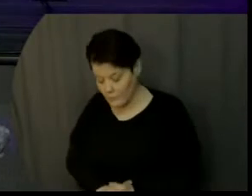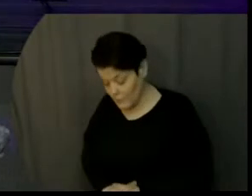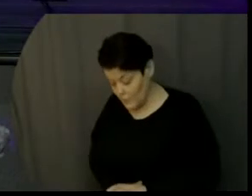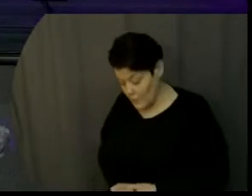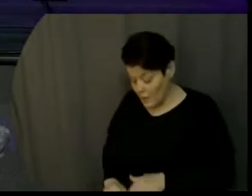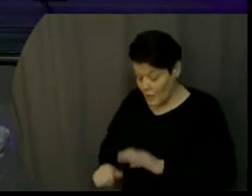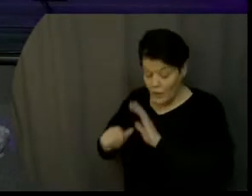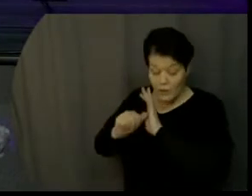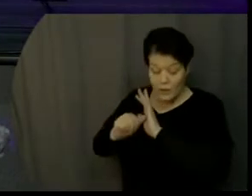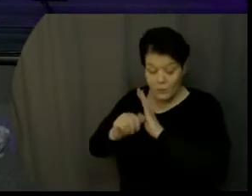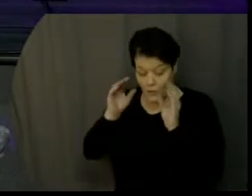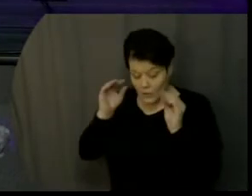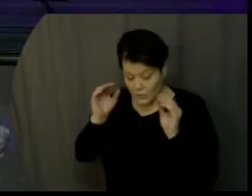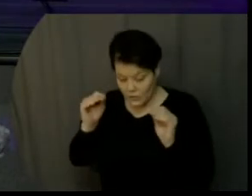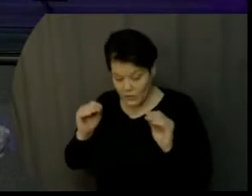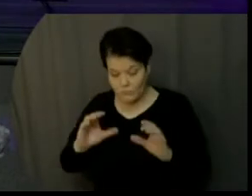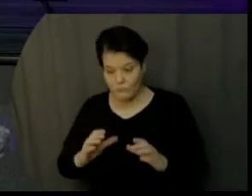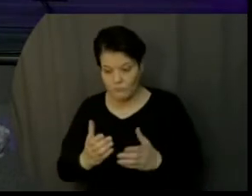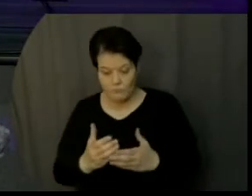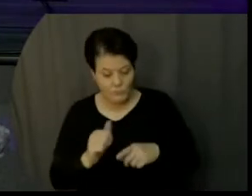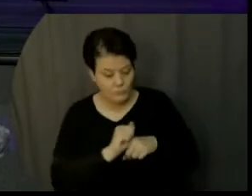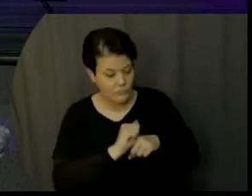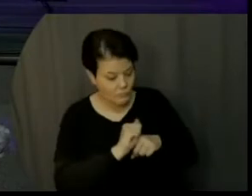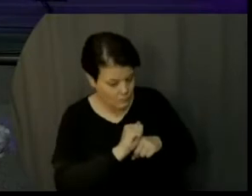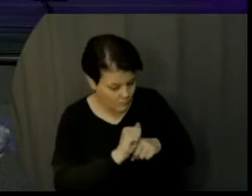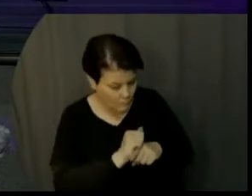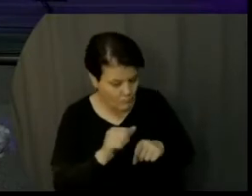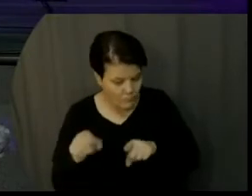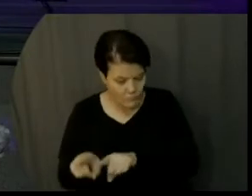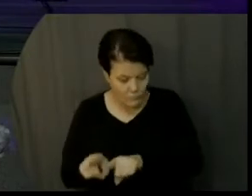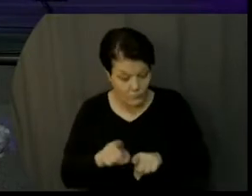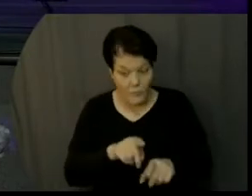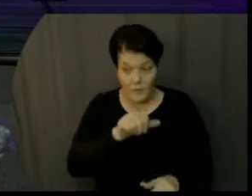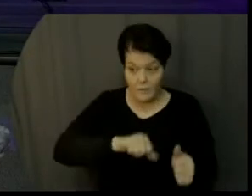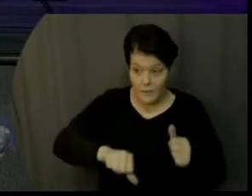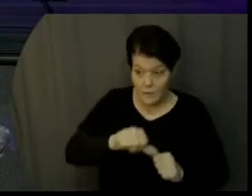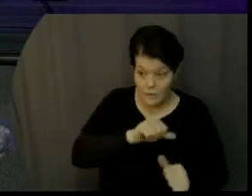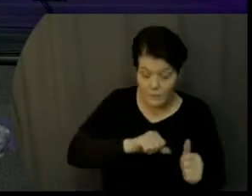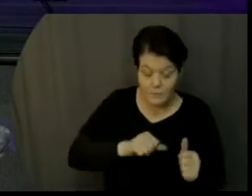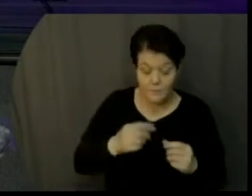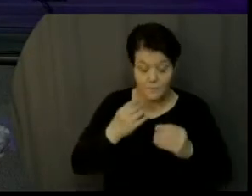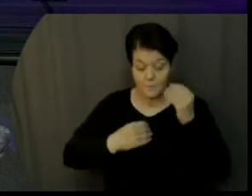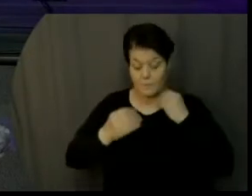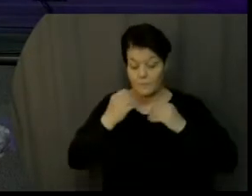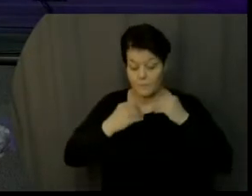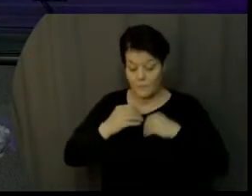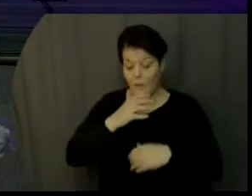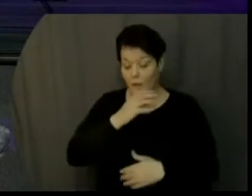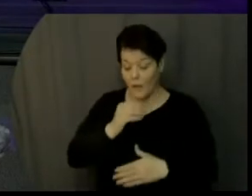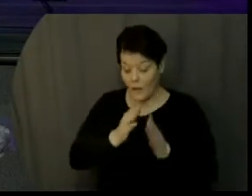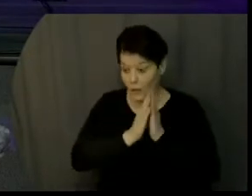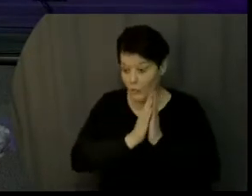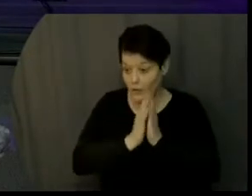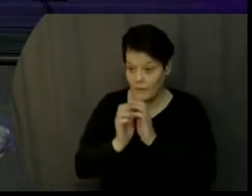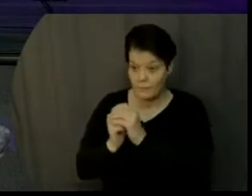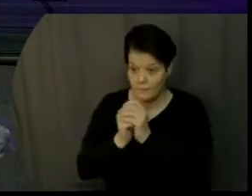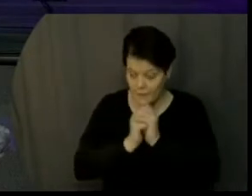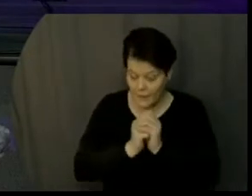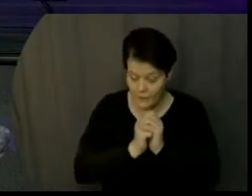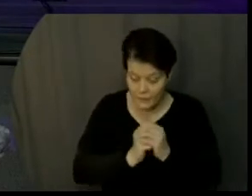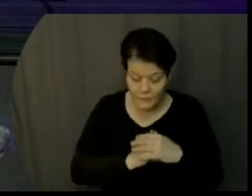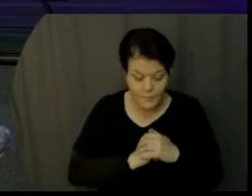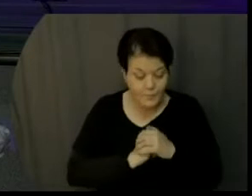teaching and to fellowship and to sharing in meals, including the Lord's Supper, and to